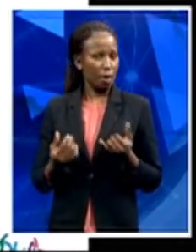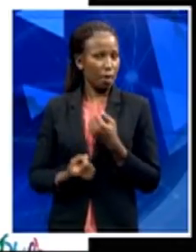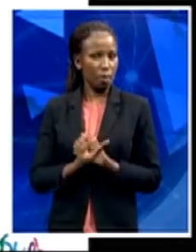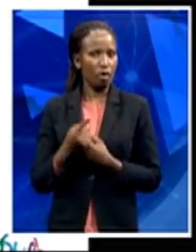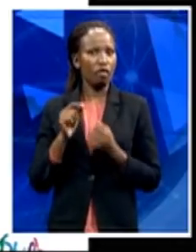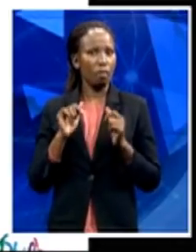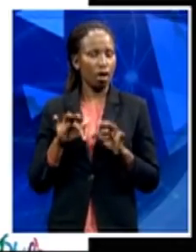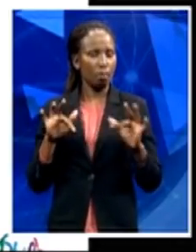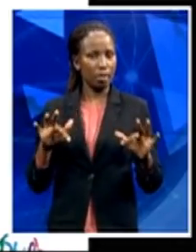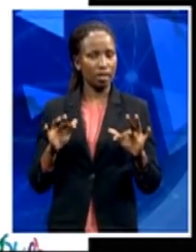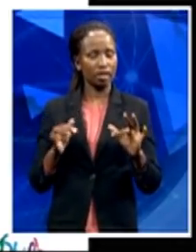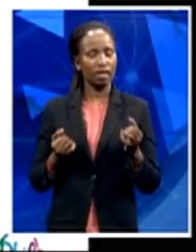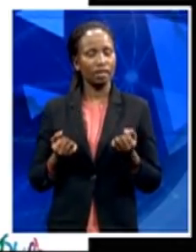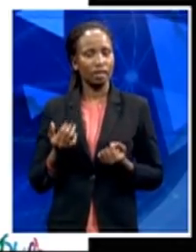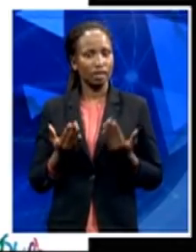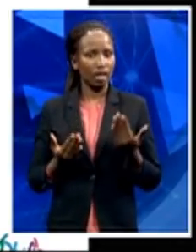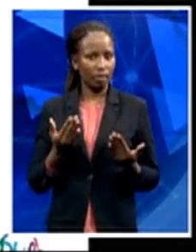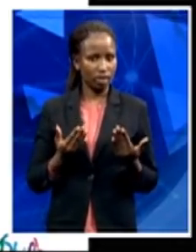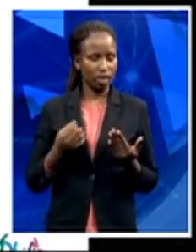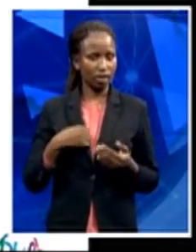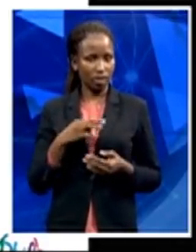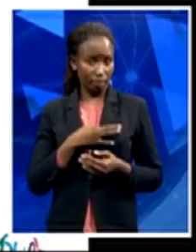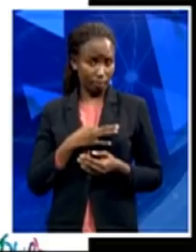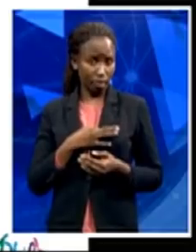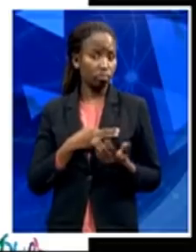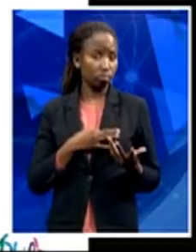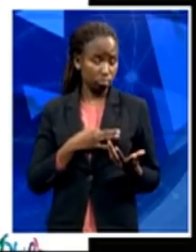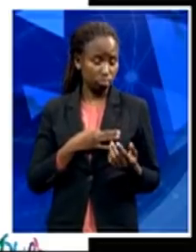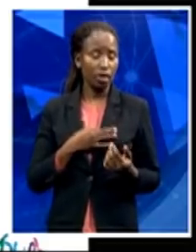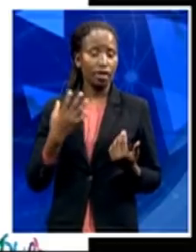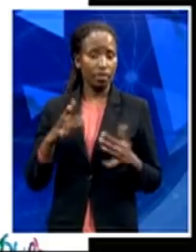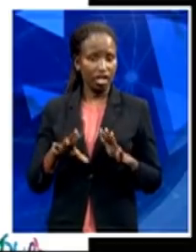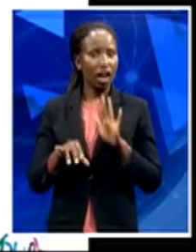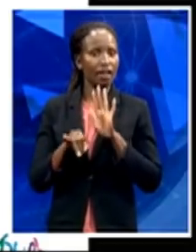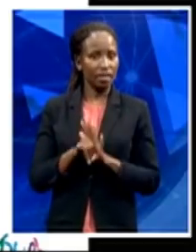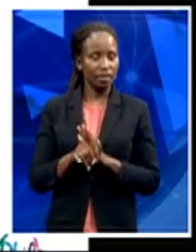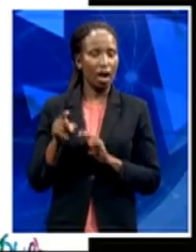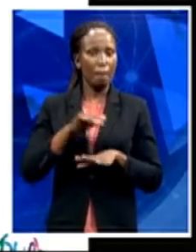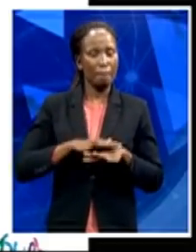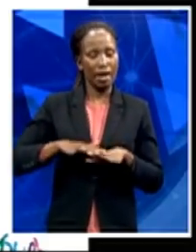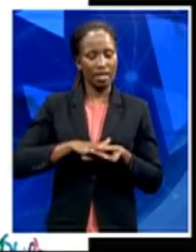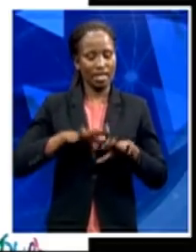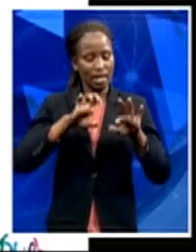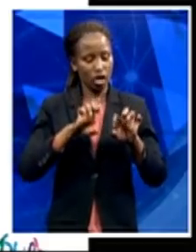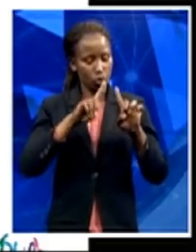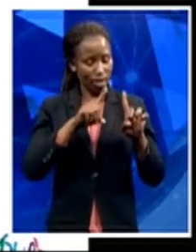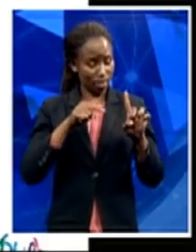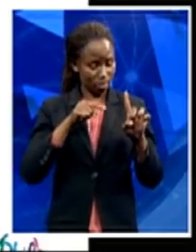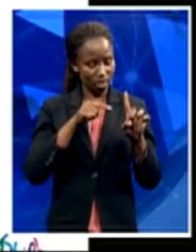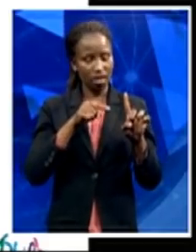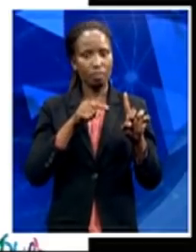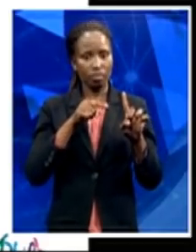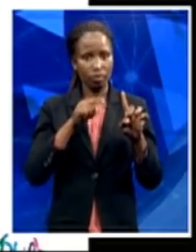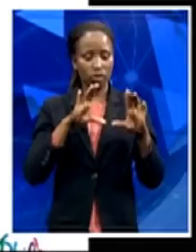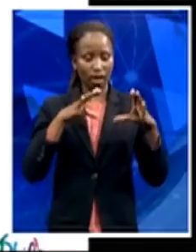in the sector, we have identified basic education as a sector that needs to be prioritized as a